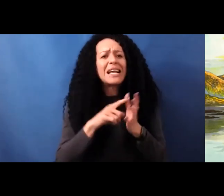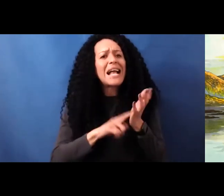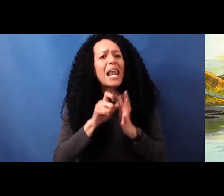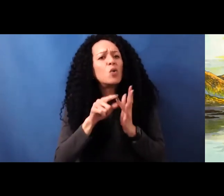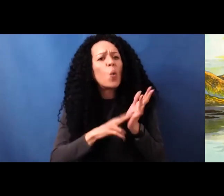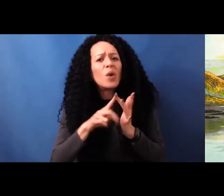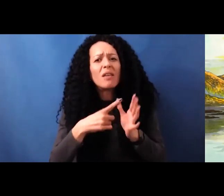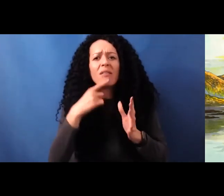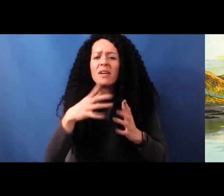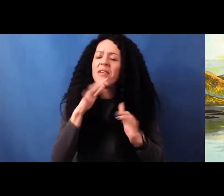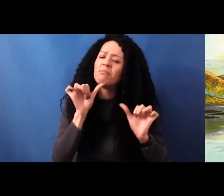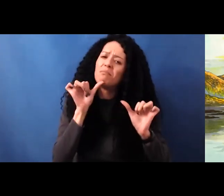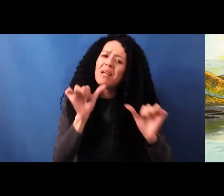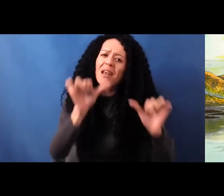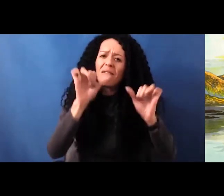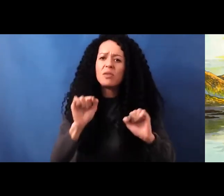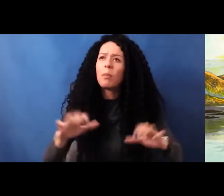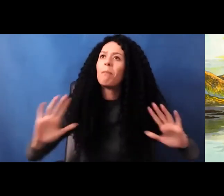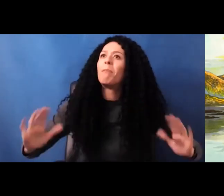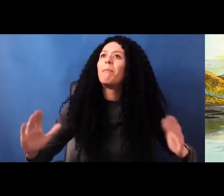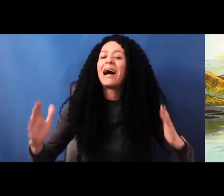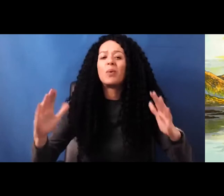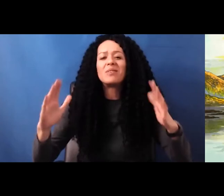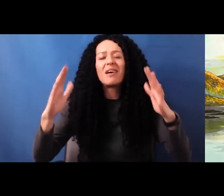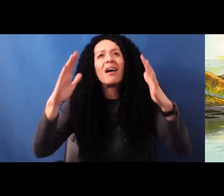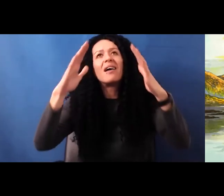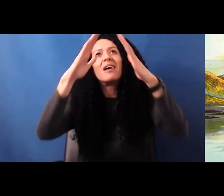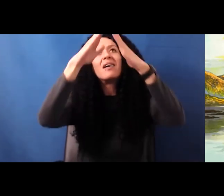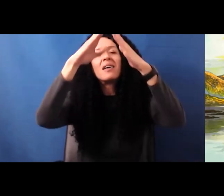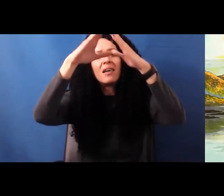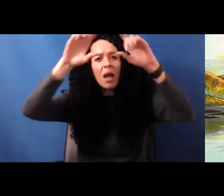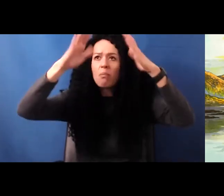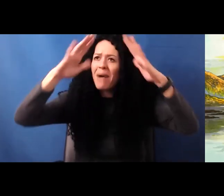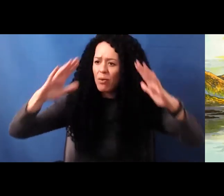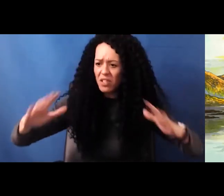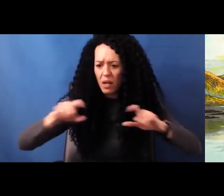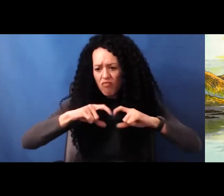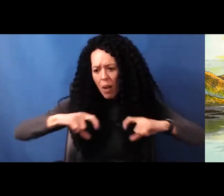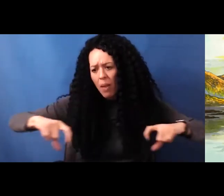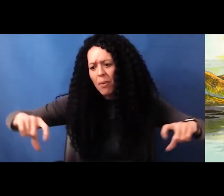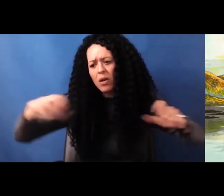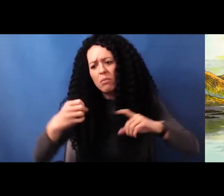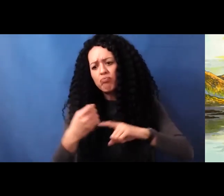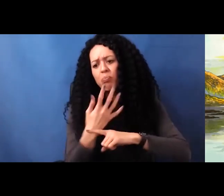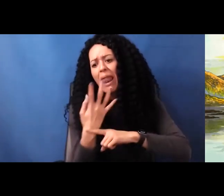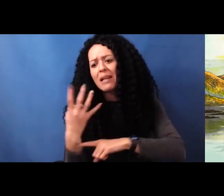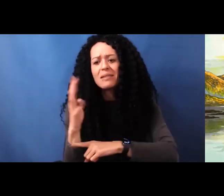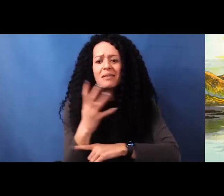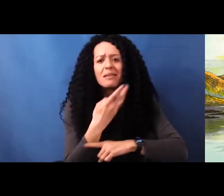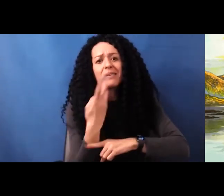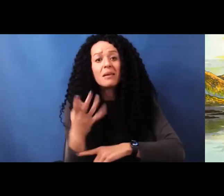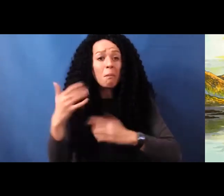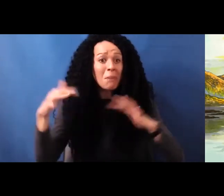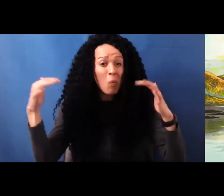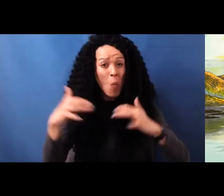Caledonia, beloved are thy mountains, round their white summits, though